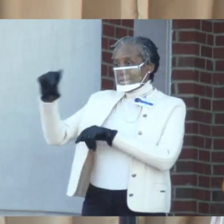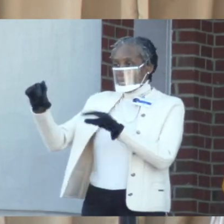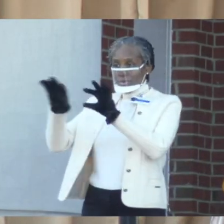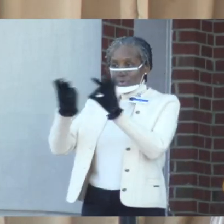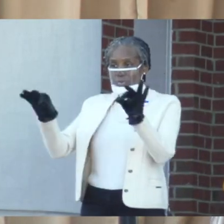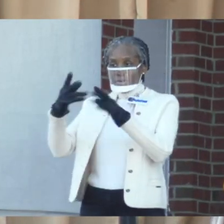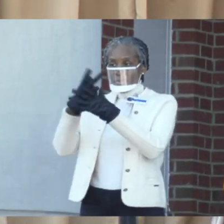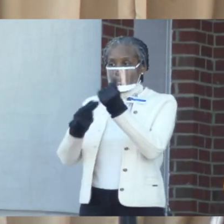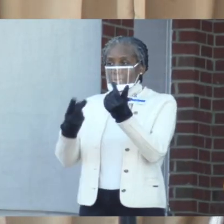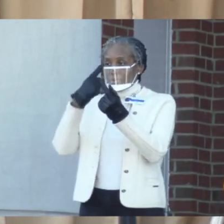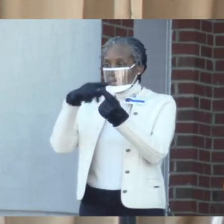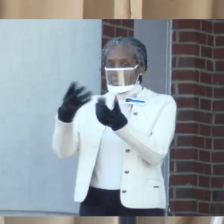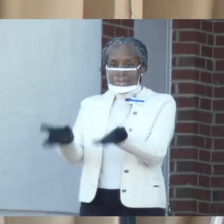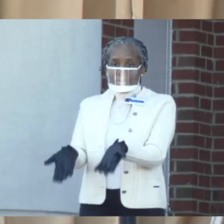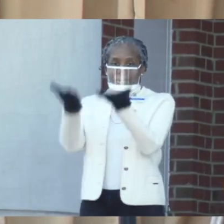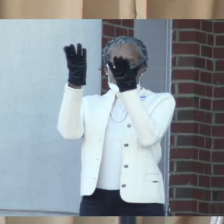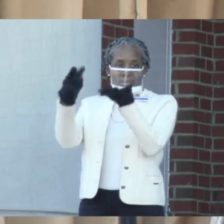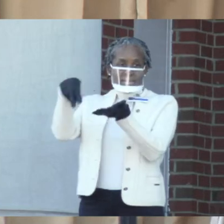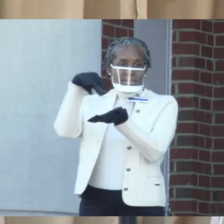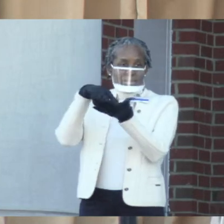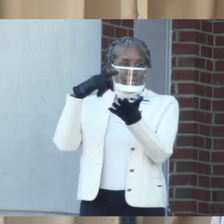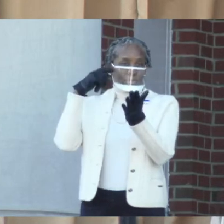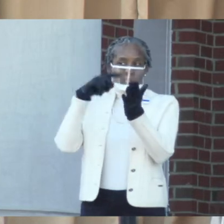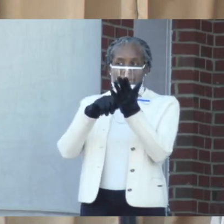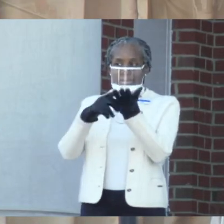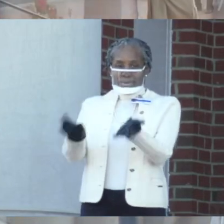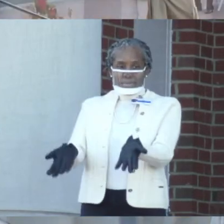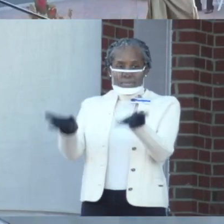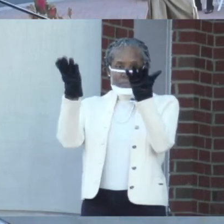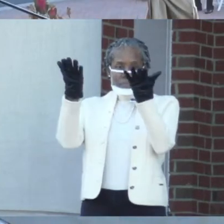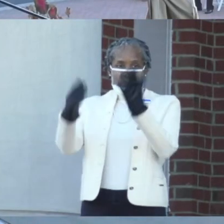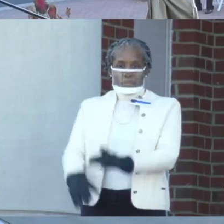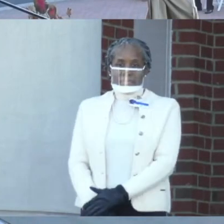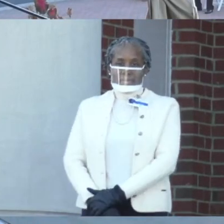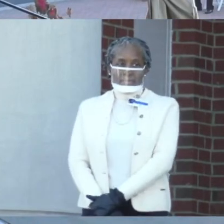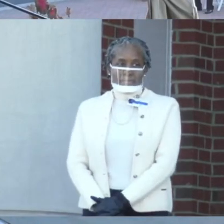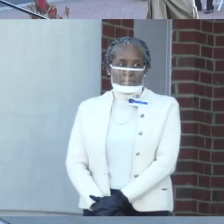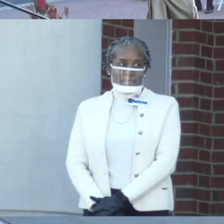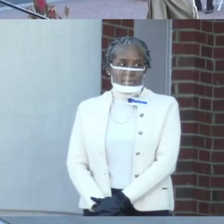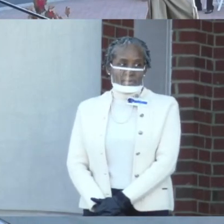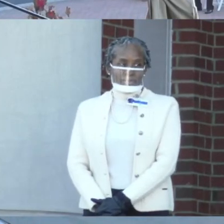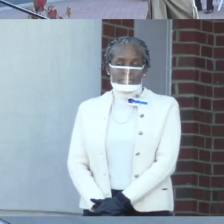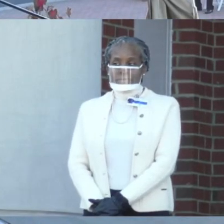degree, will you please stand and be recognized?